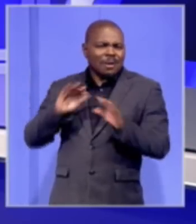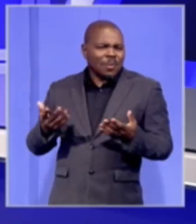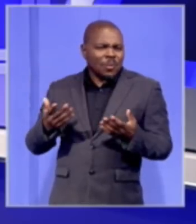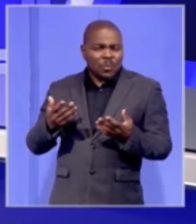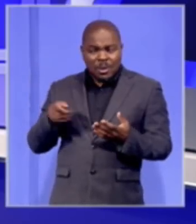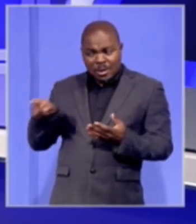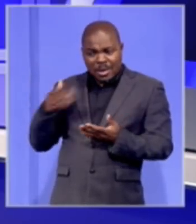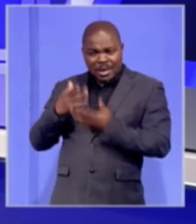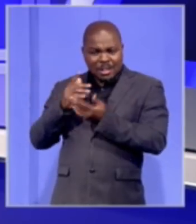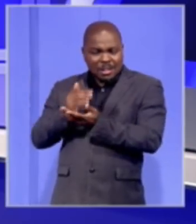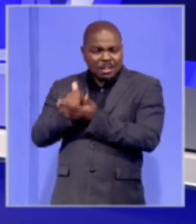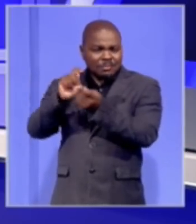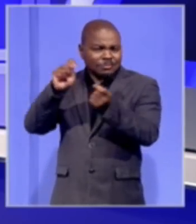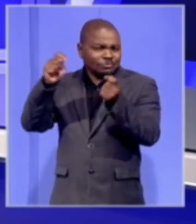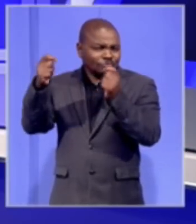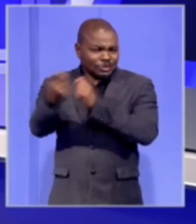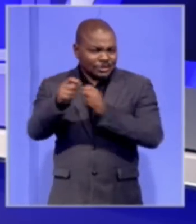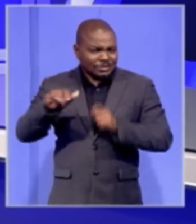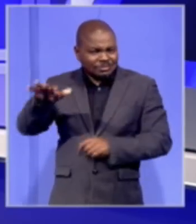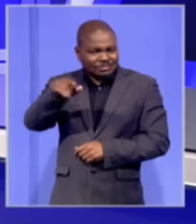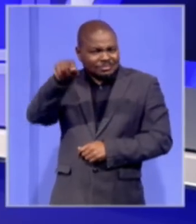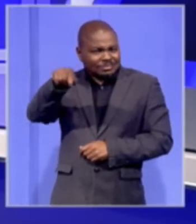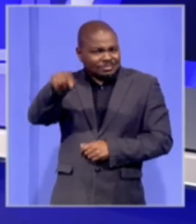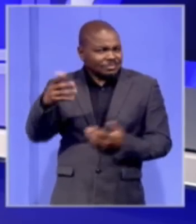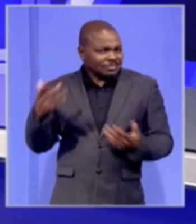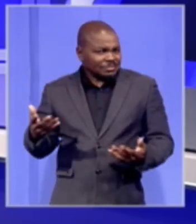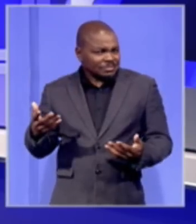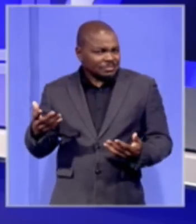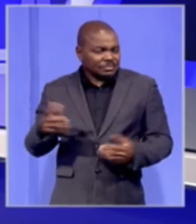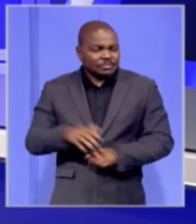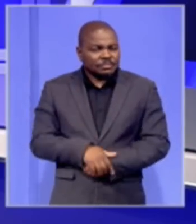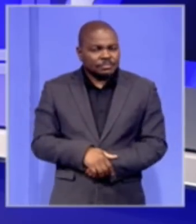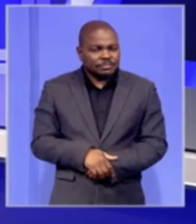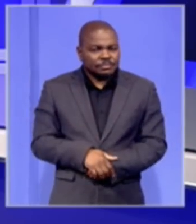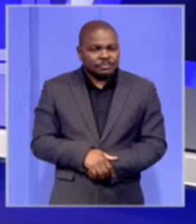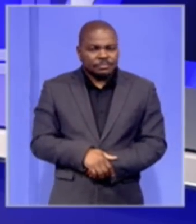fetola boemo ba hae bo fetola boemo bo teng bo renang ha jwale.